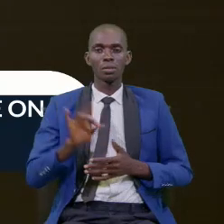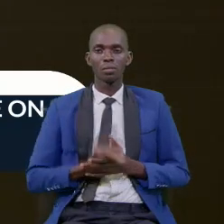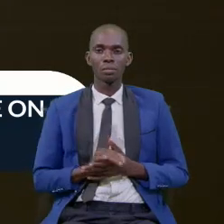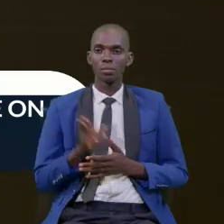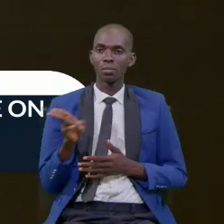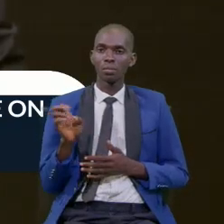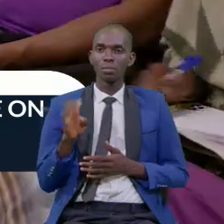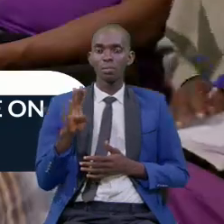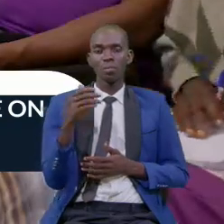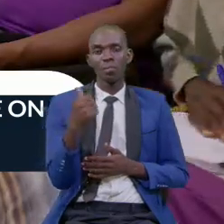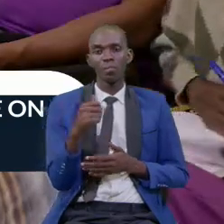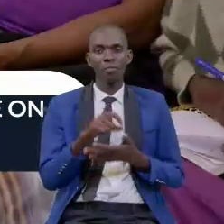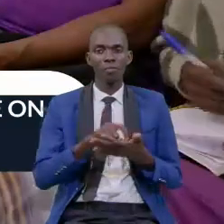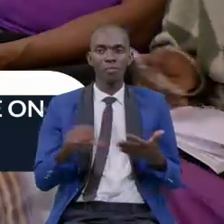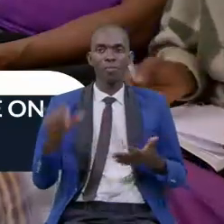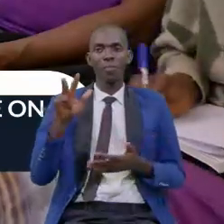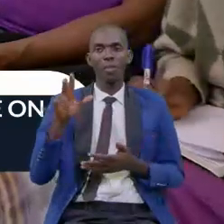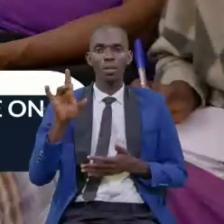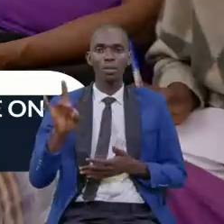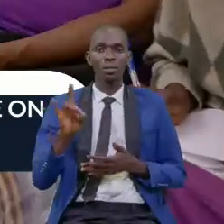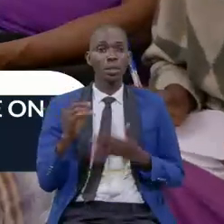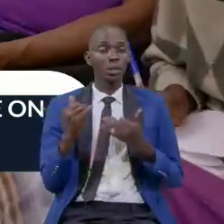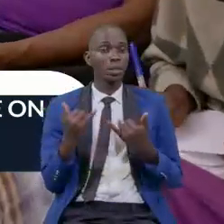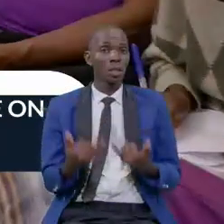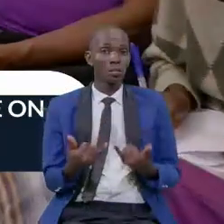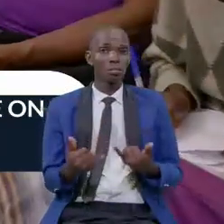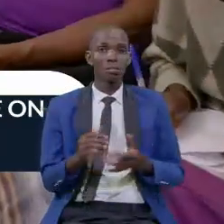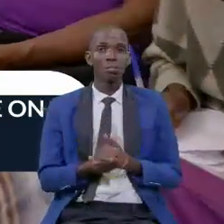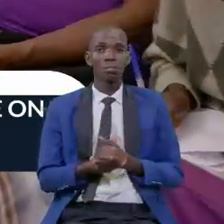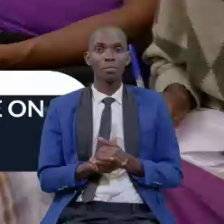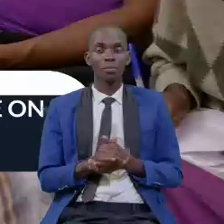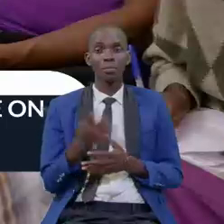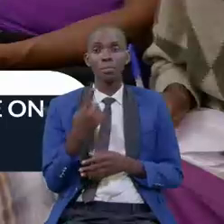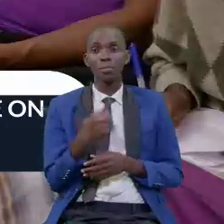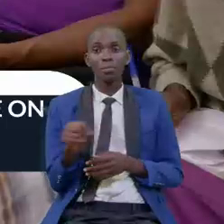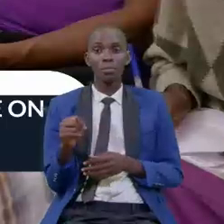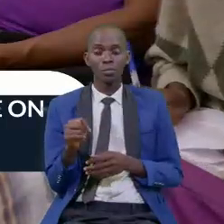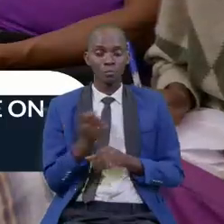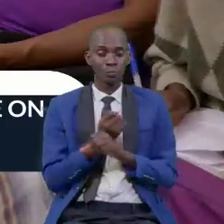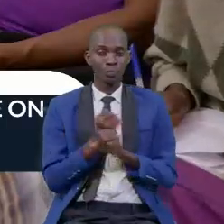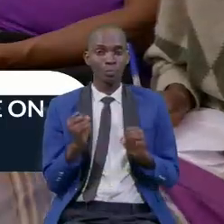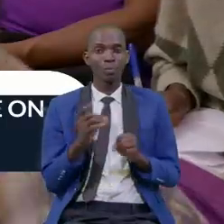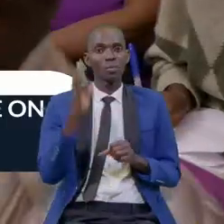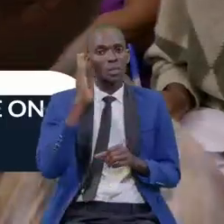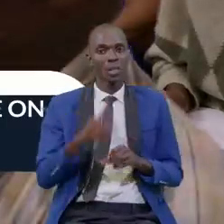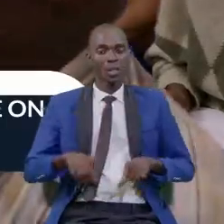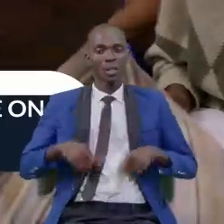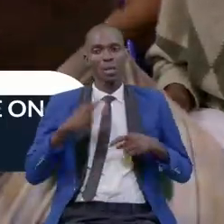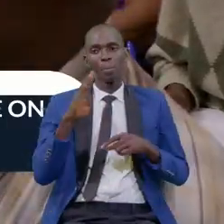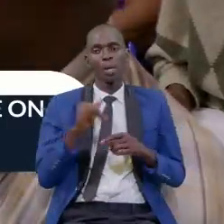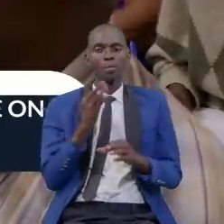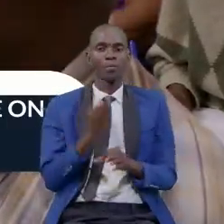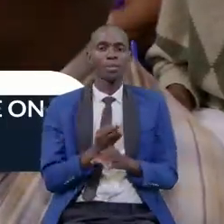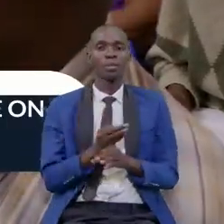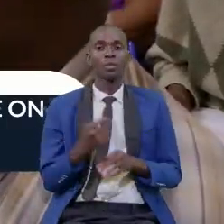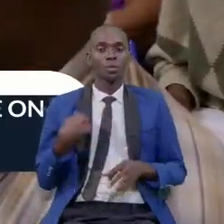10, verse 38. Now the just shall live by faith. We